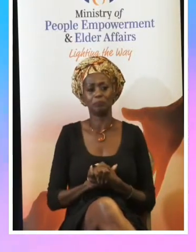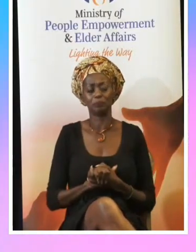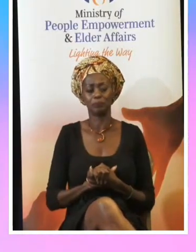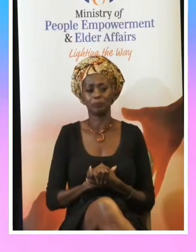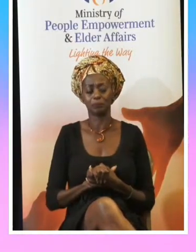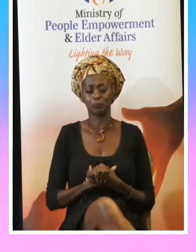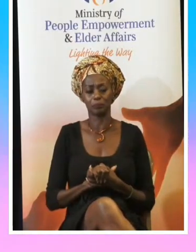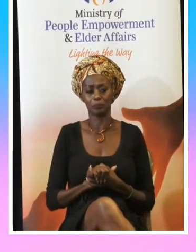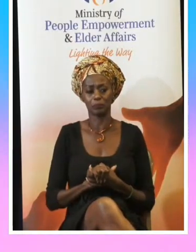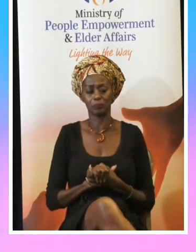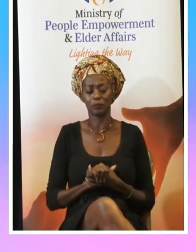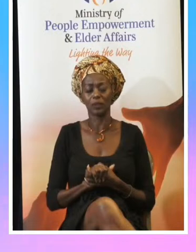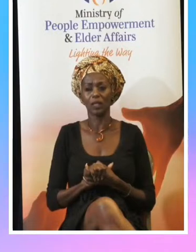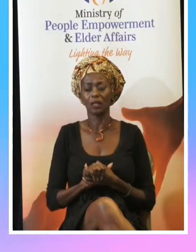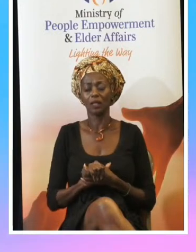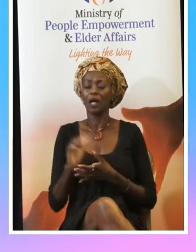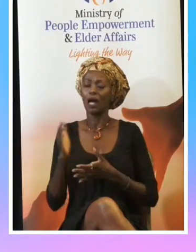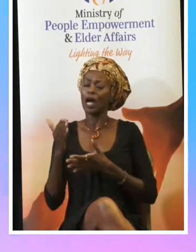sometimes